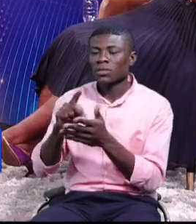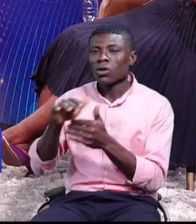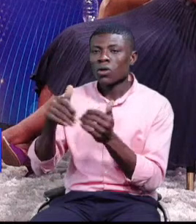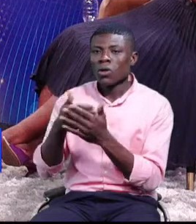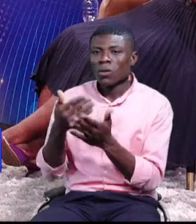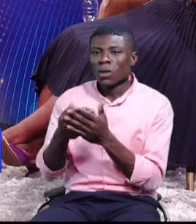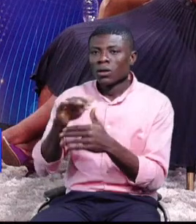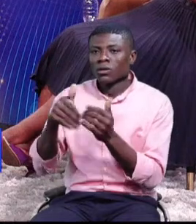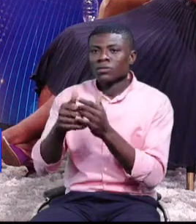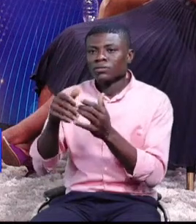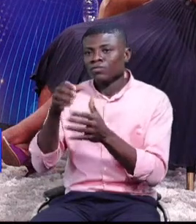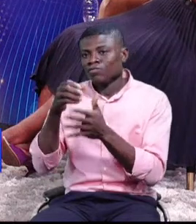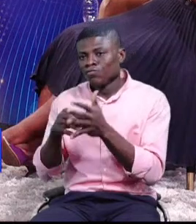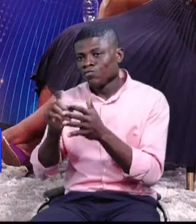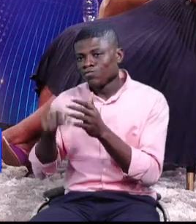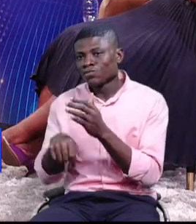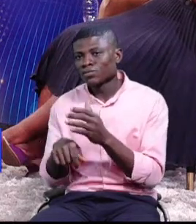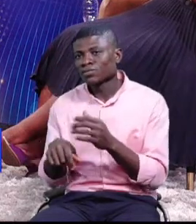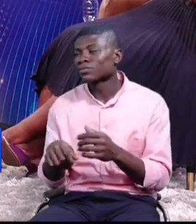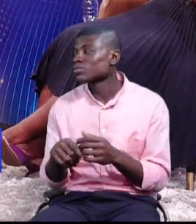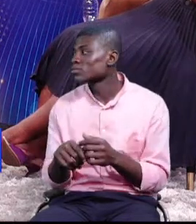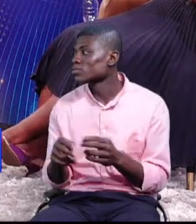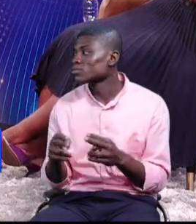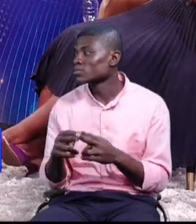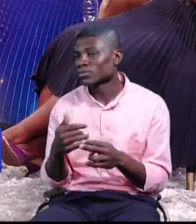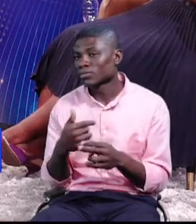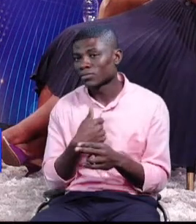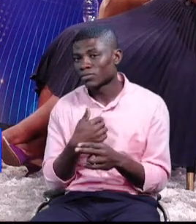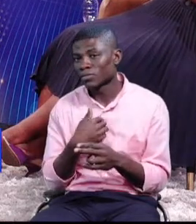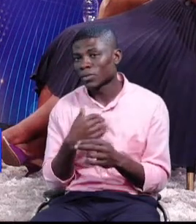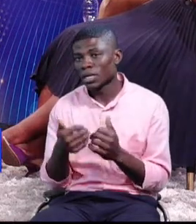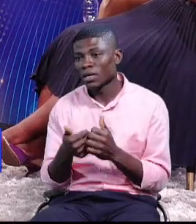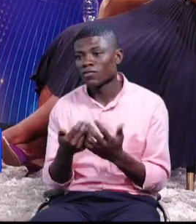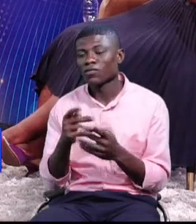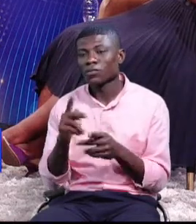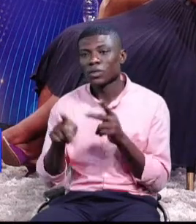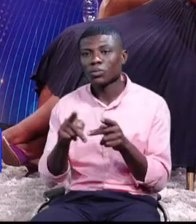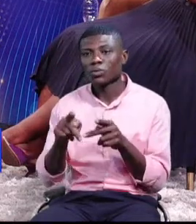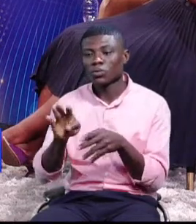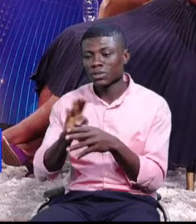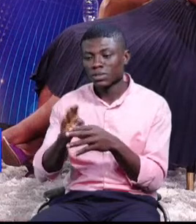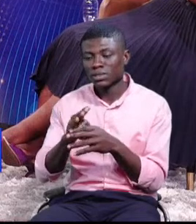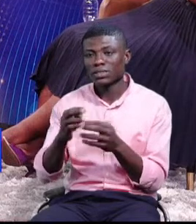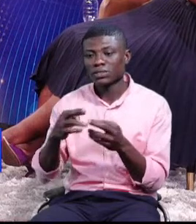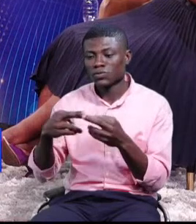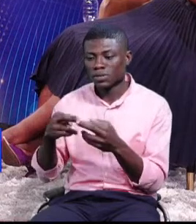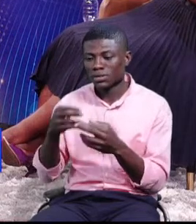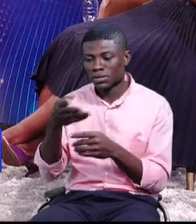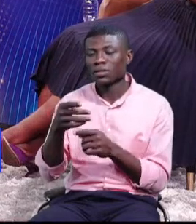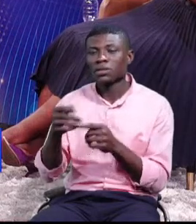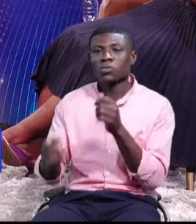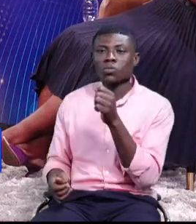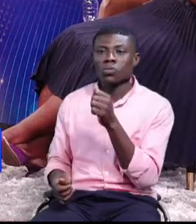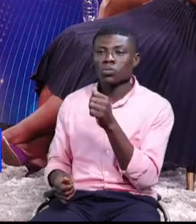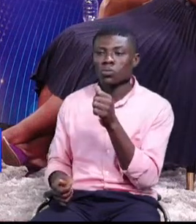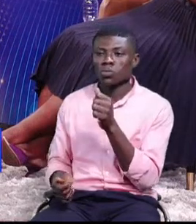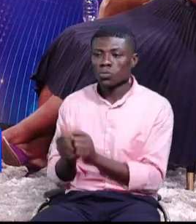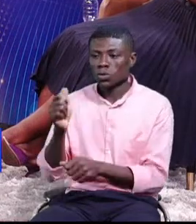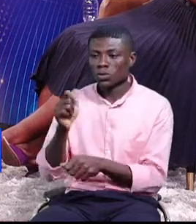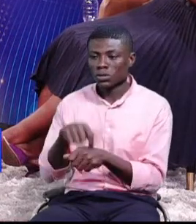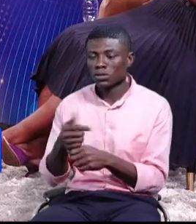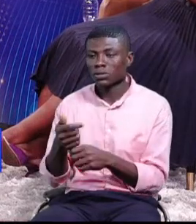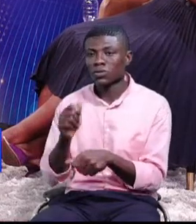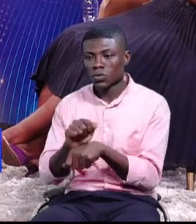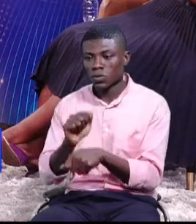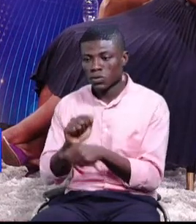fill the forms, and so they have an investor relations desk. So they basically